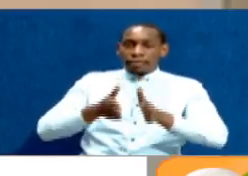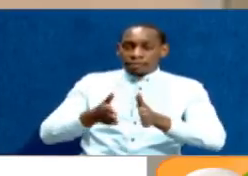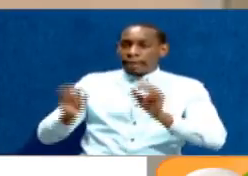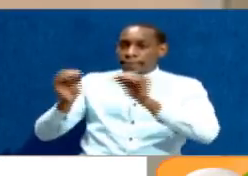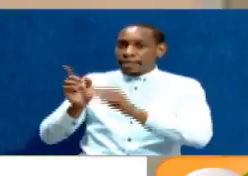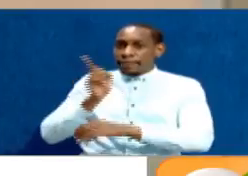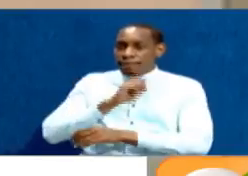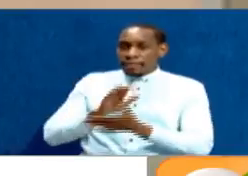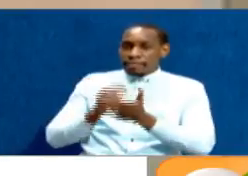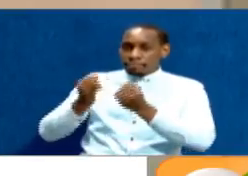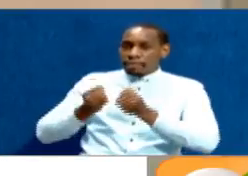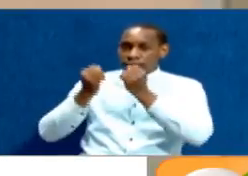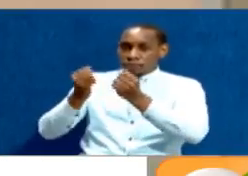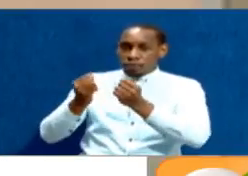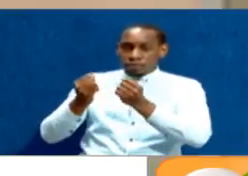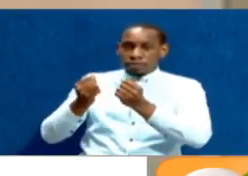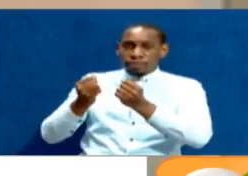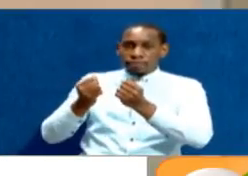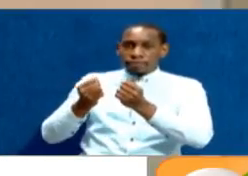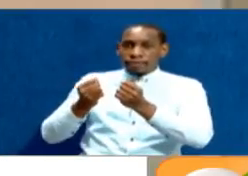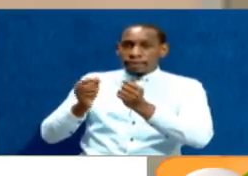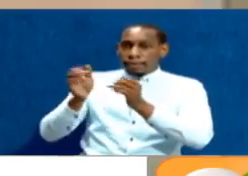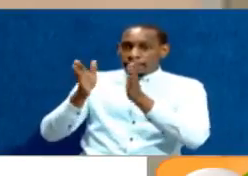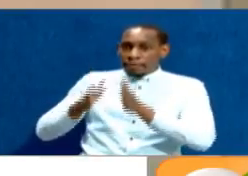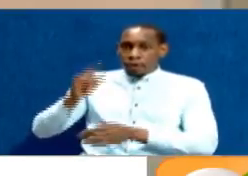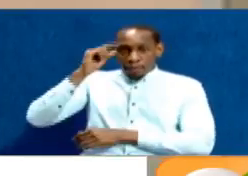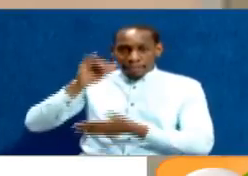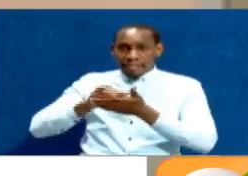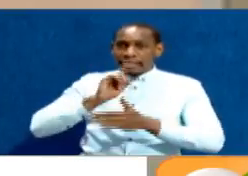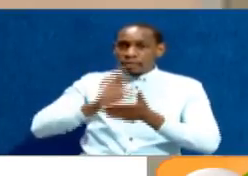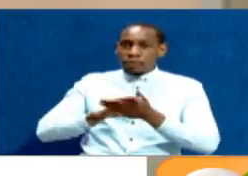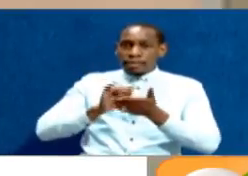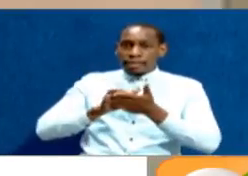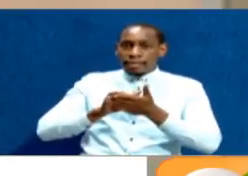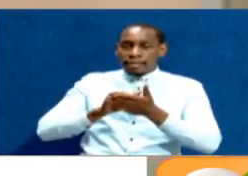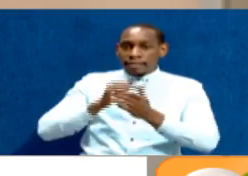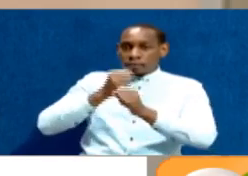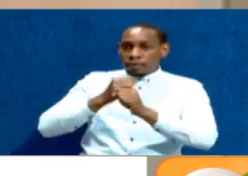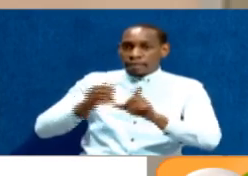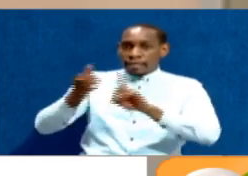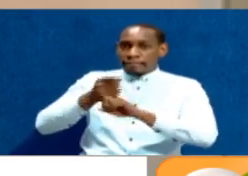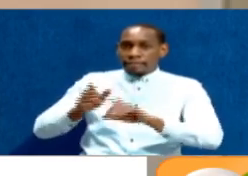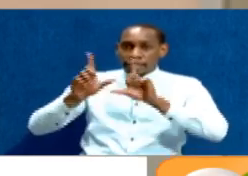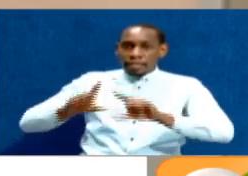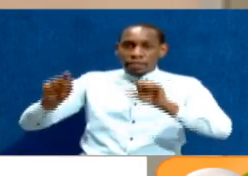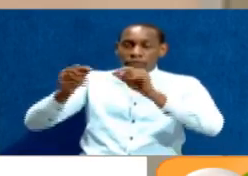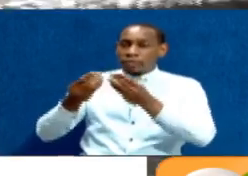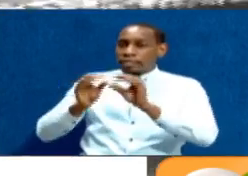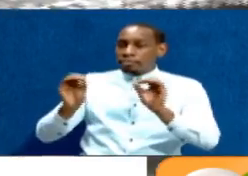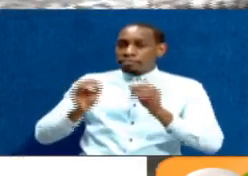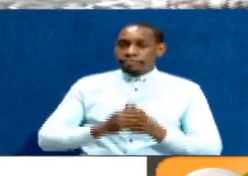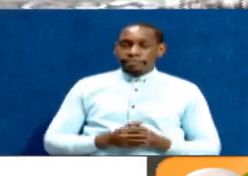caught up with a resilient para rower in Mombasa who says the journey to Tokyo hasn't been easy.